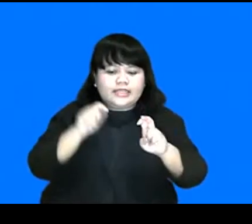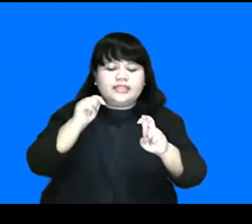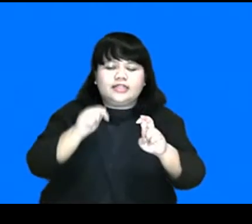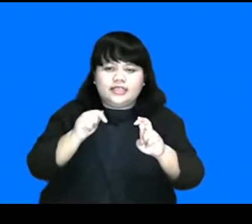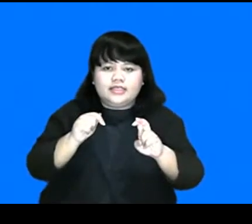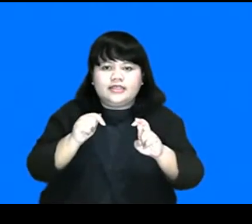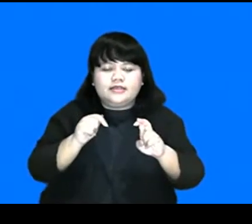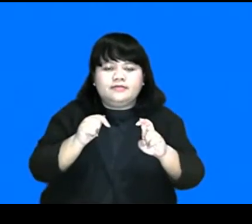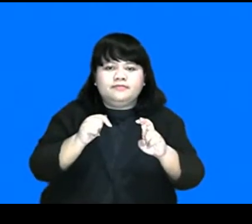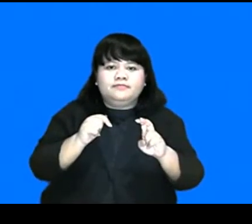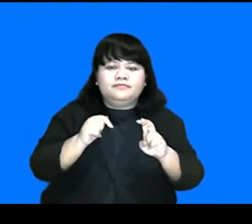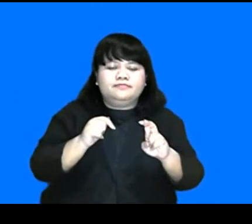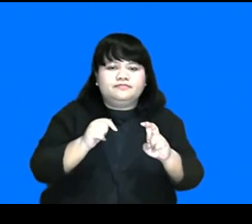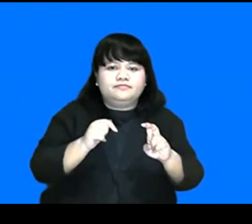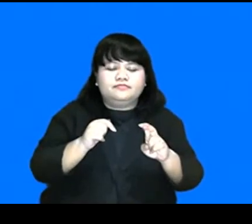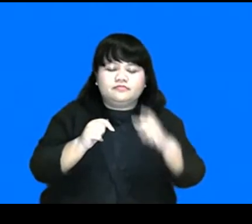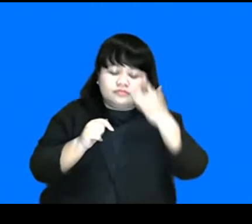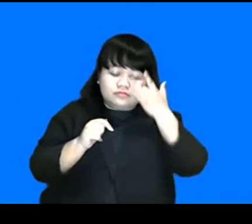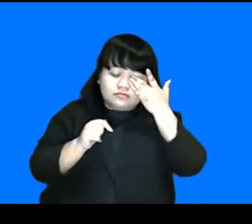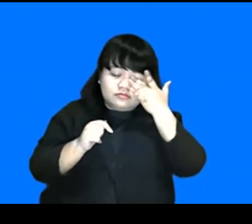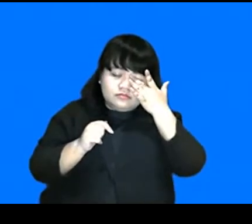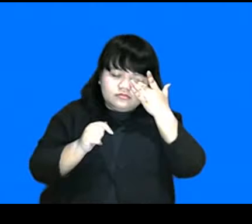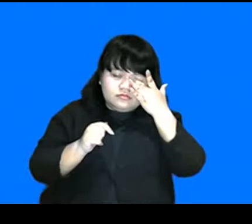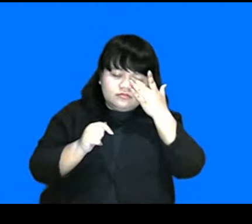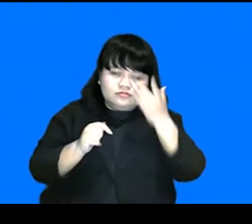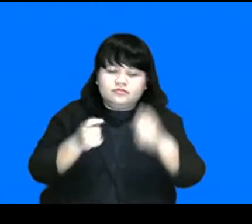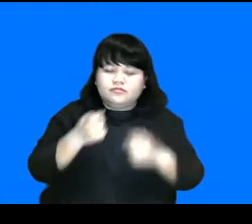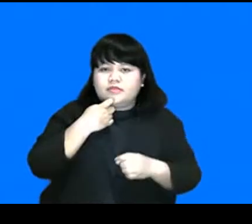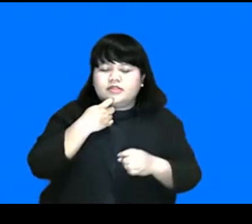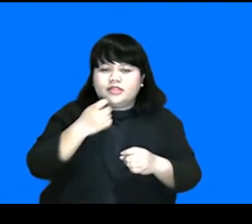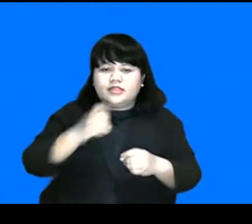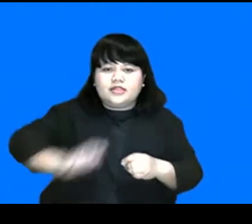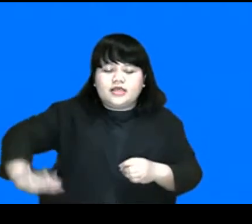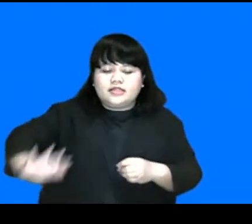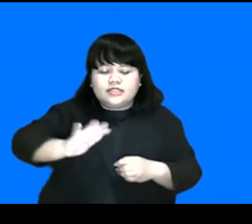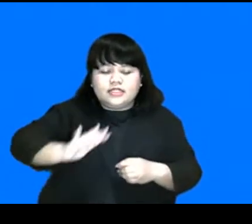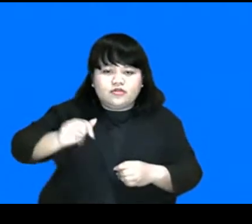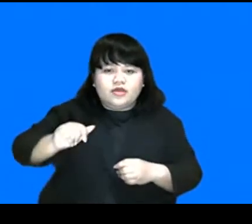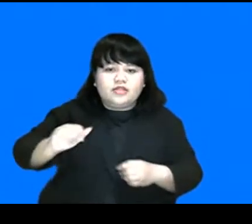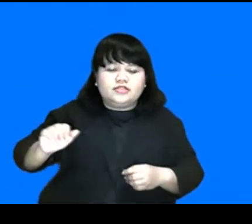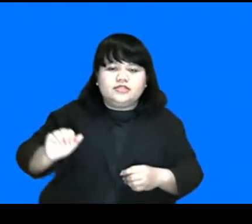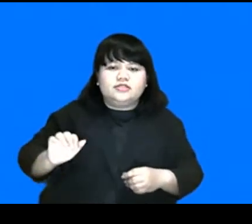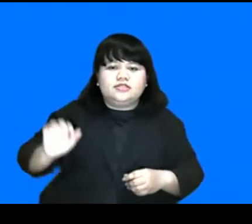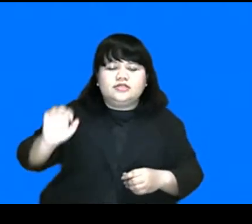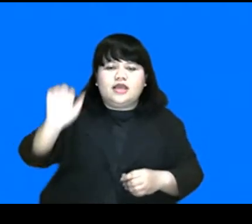you know, the situation in South Asia. And Suhir, okay.